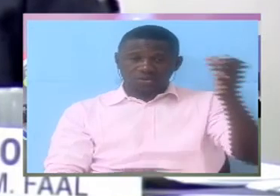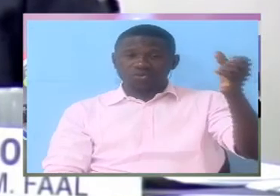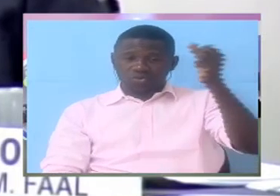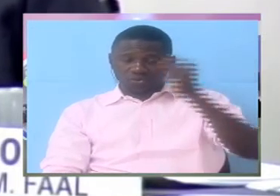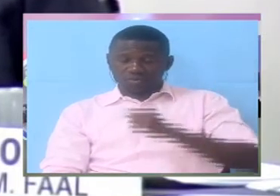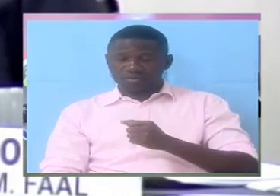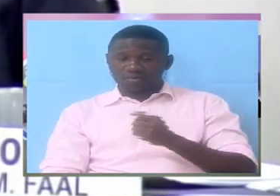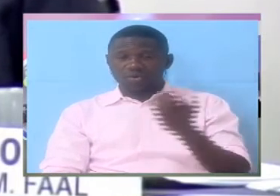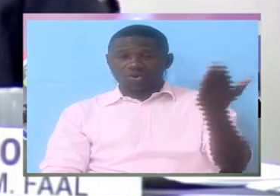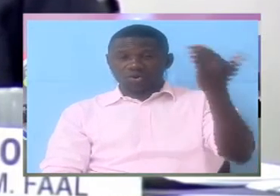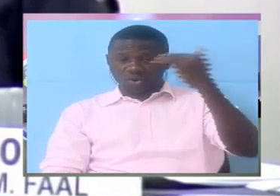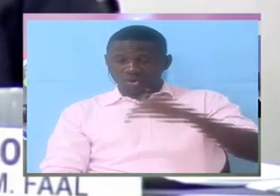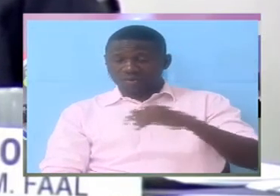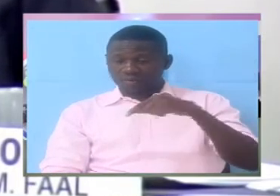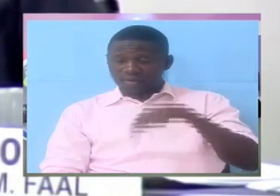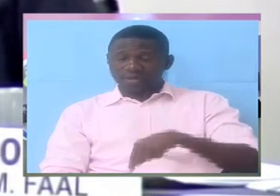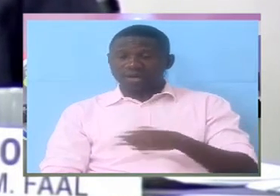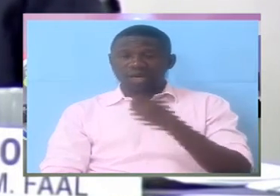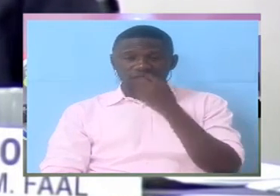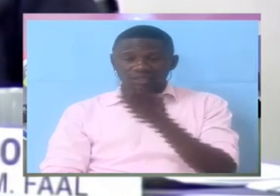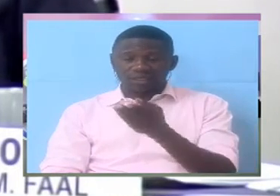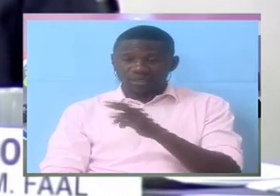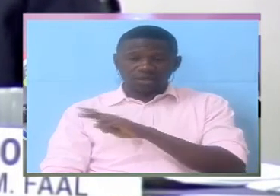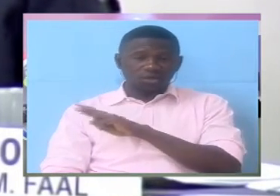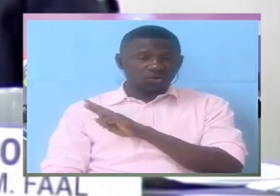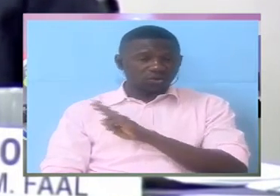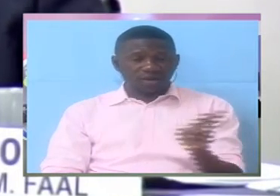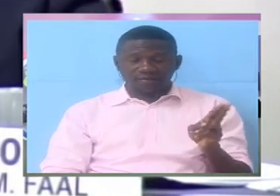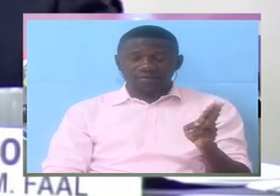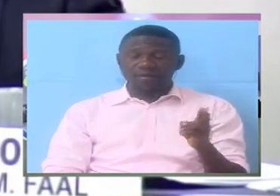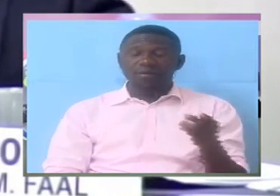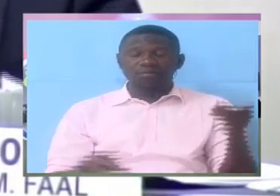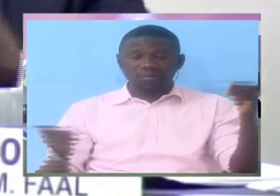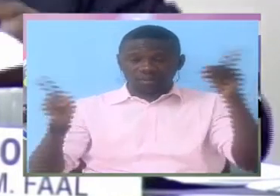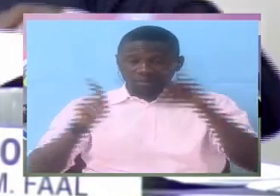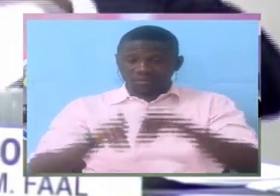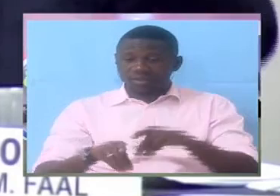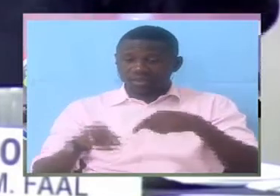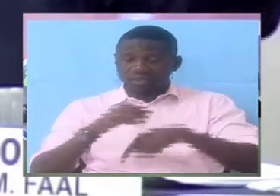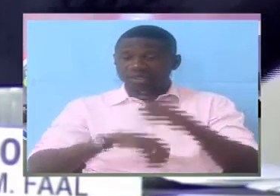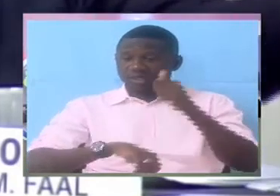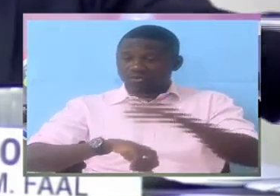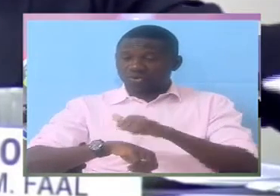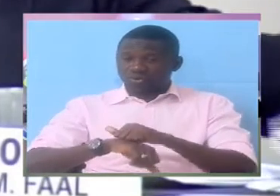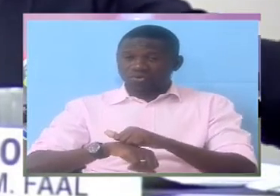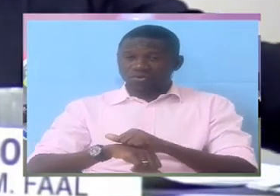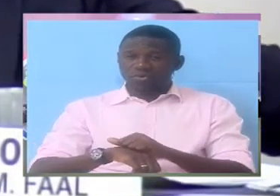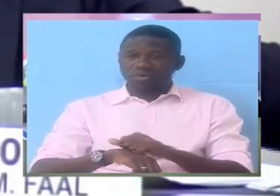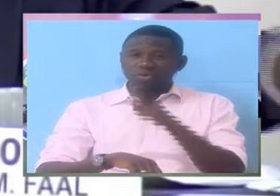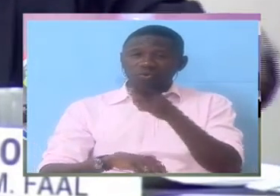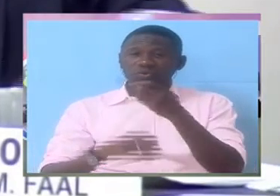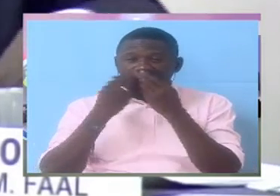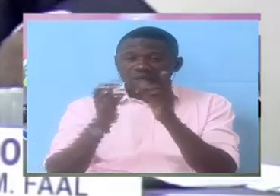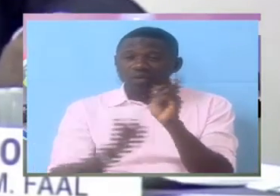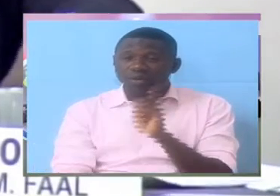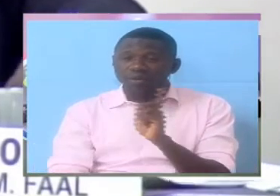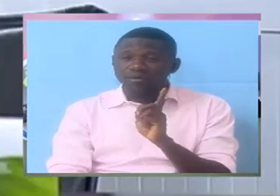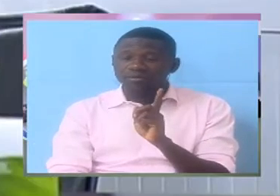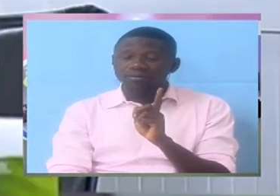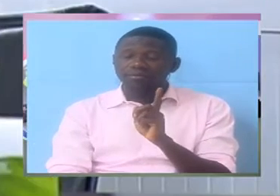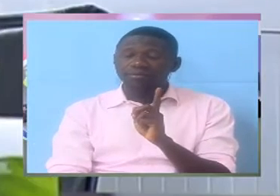say they did not participate in this? What would you say? Council.